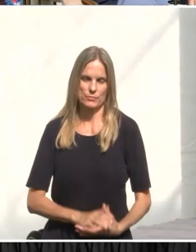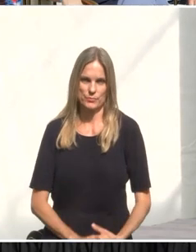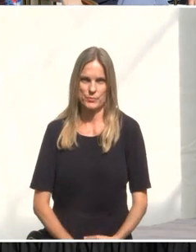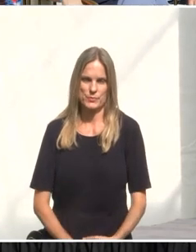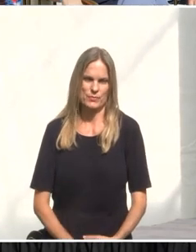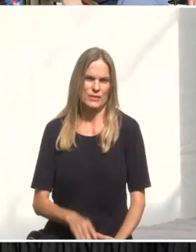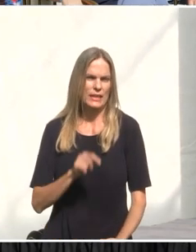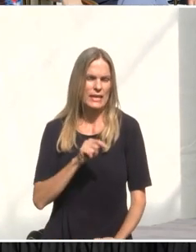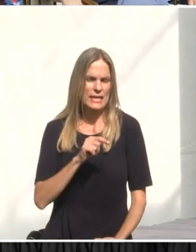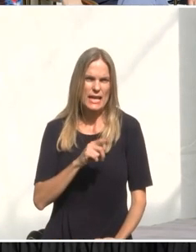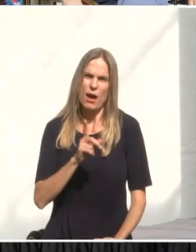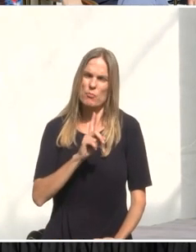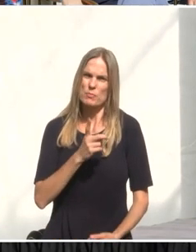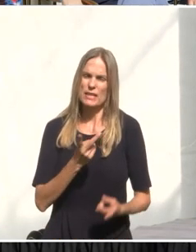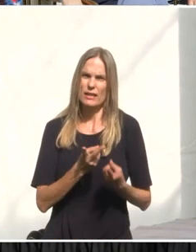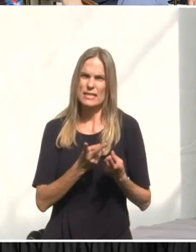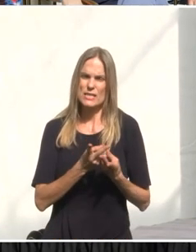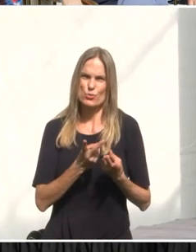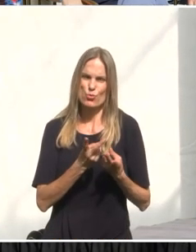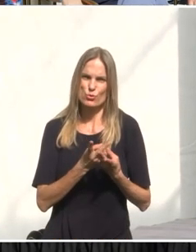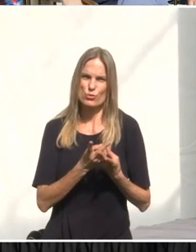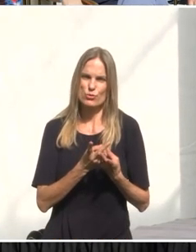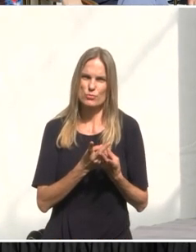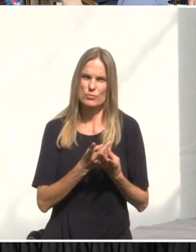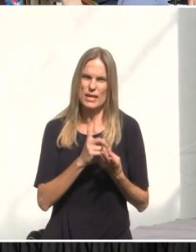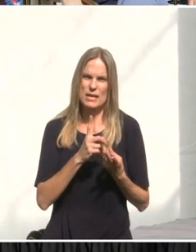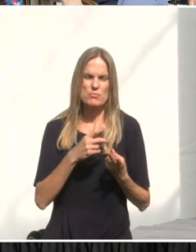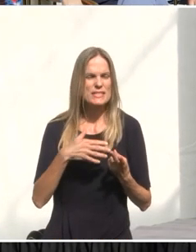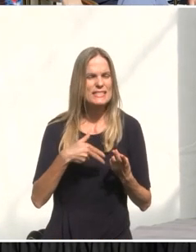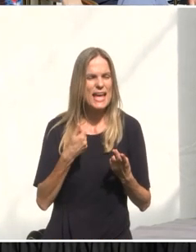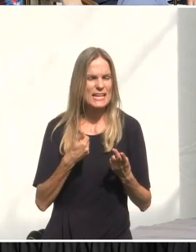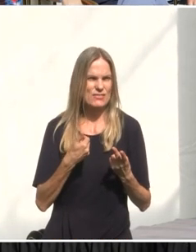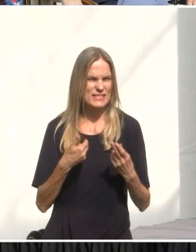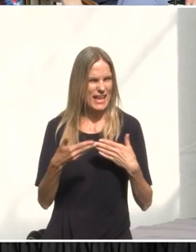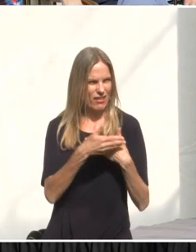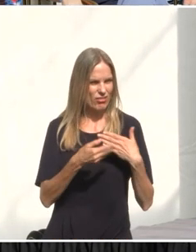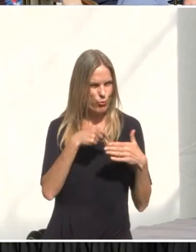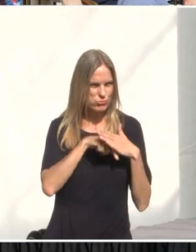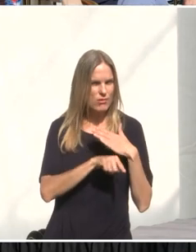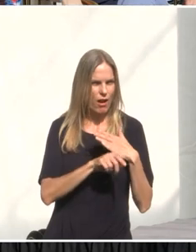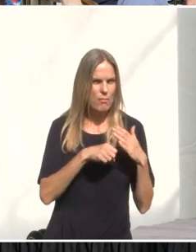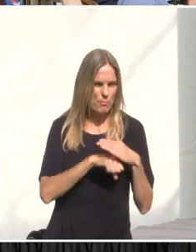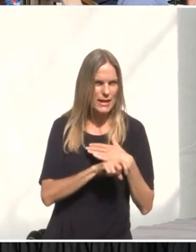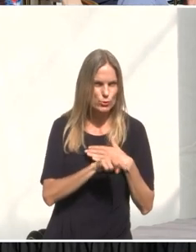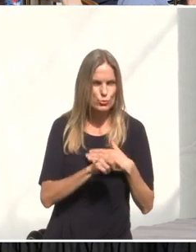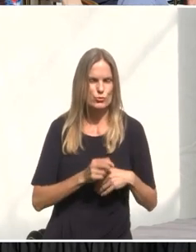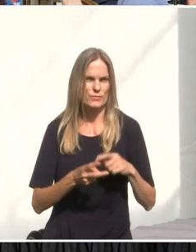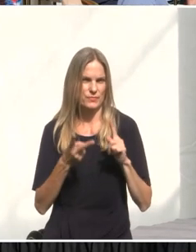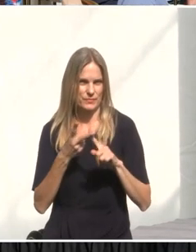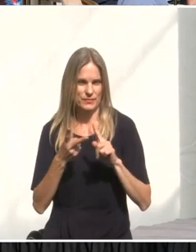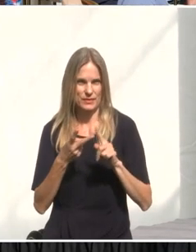And this is something that hinders helping them. This is partially about the strength. And the second point